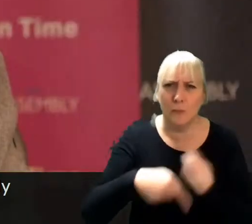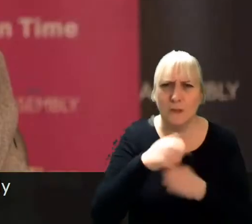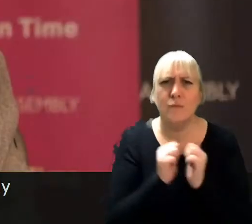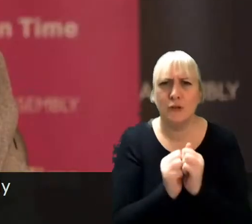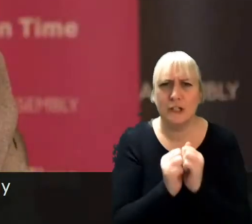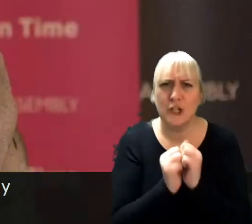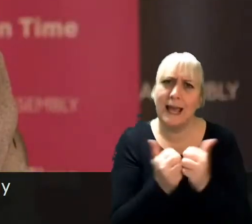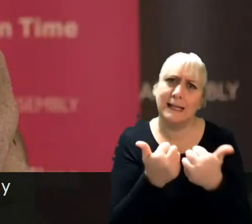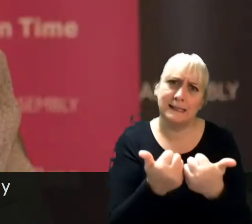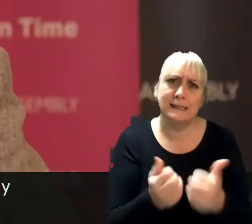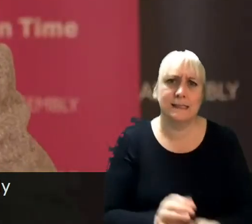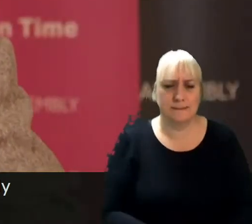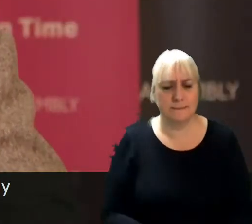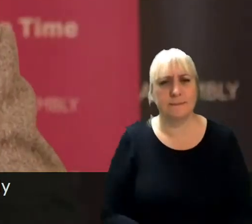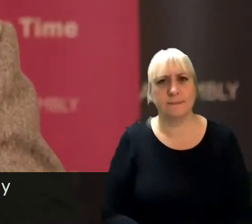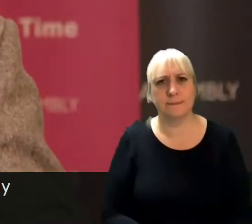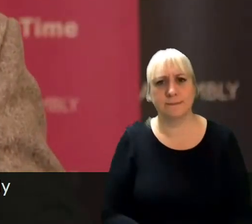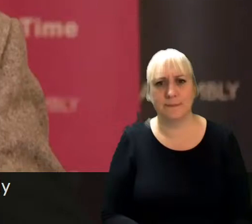Thank you.